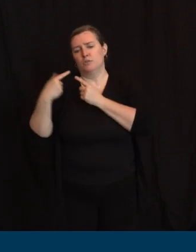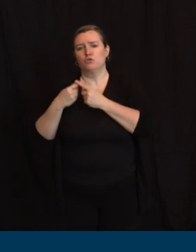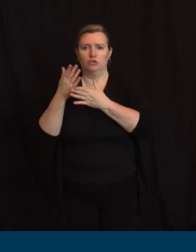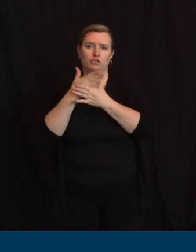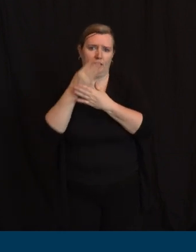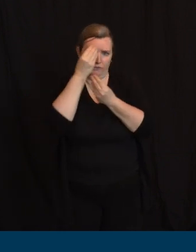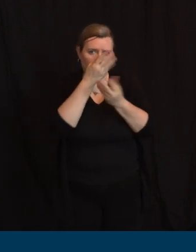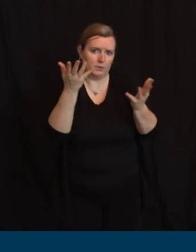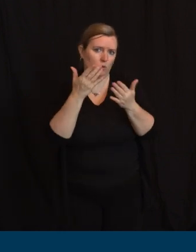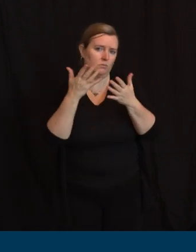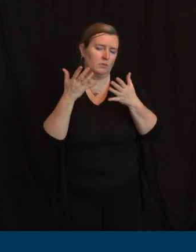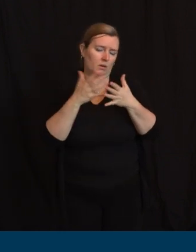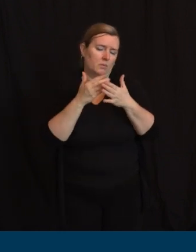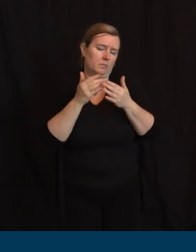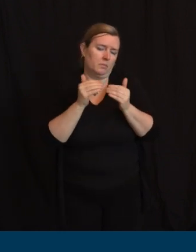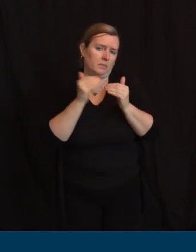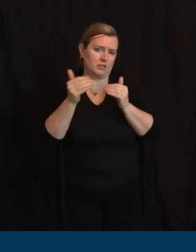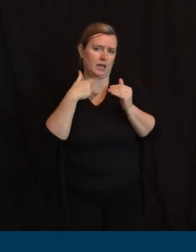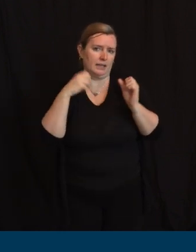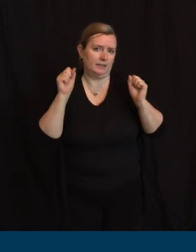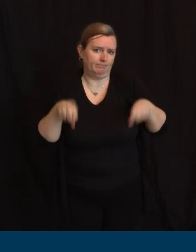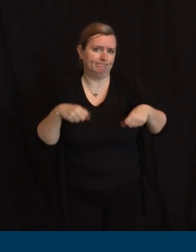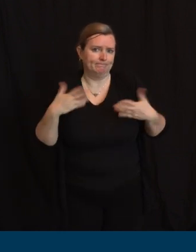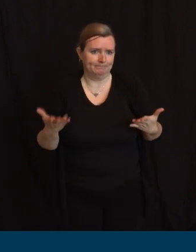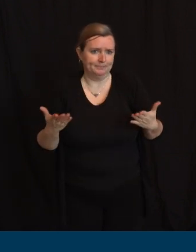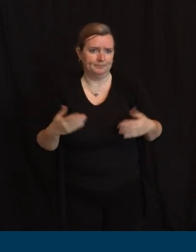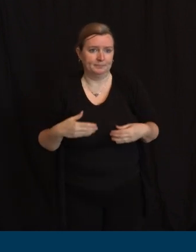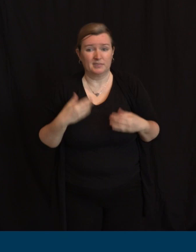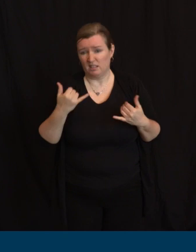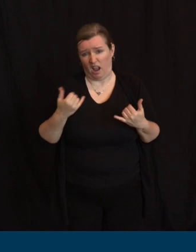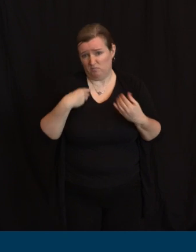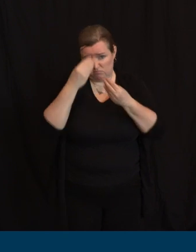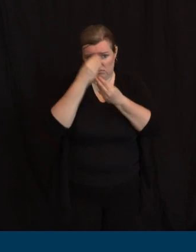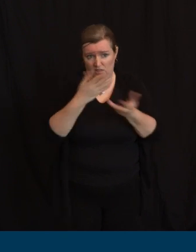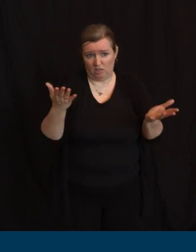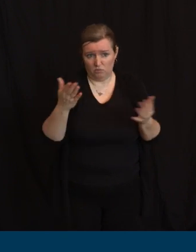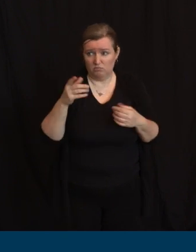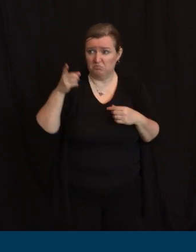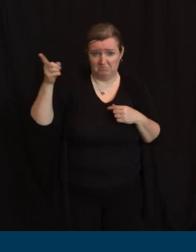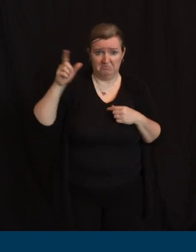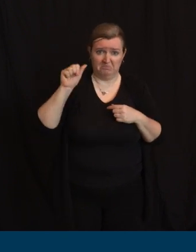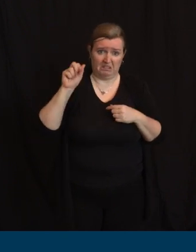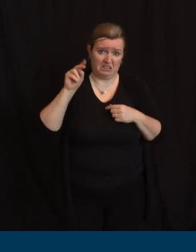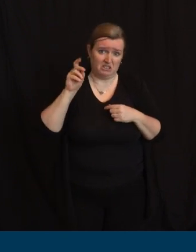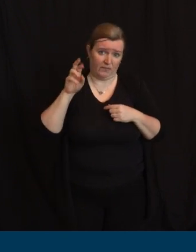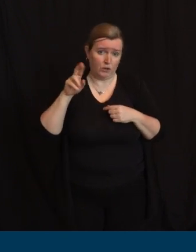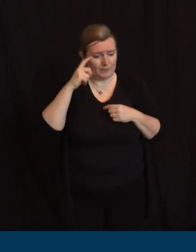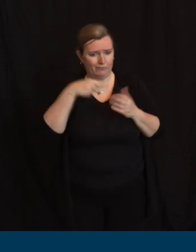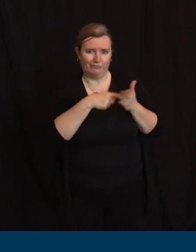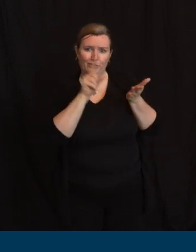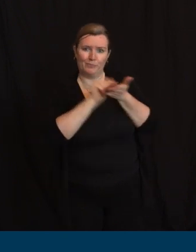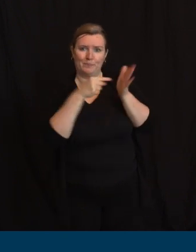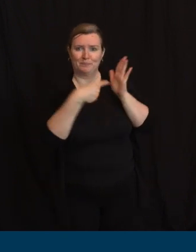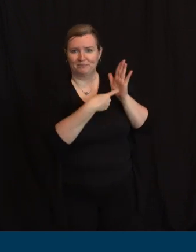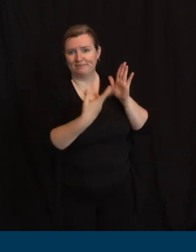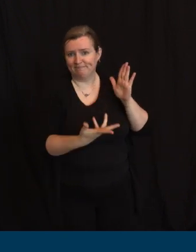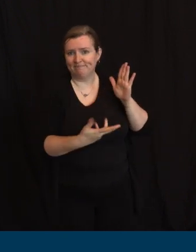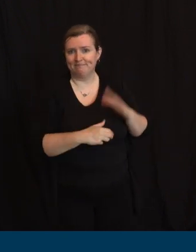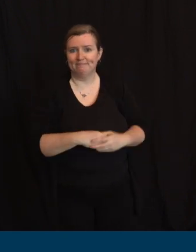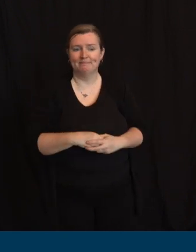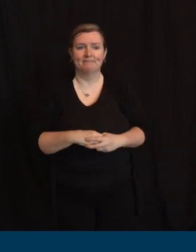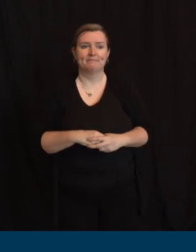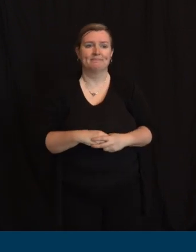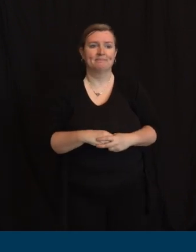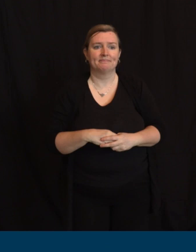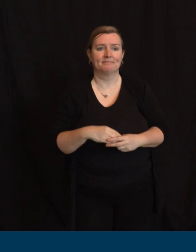today. And as I sit here, I'm not checking my phone because I'm being rude. I'm checking my